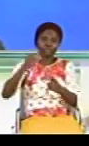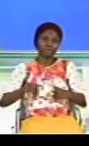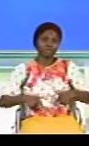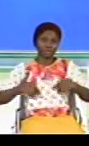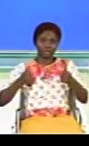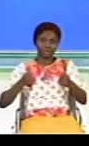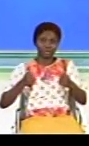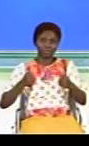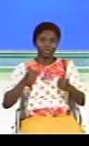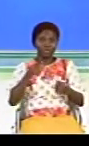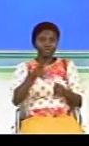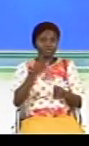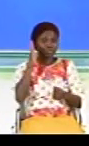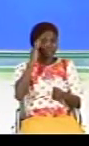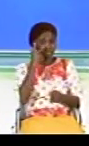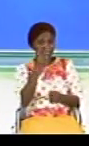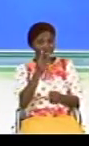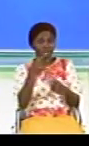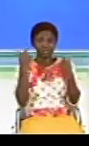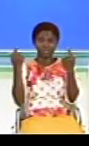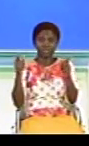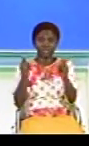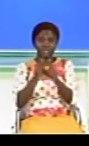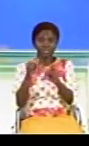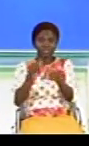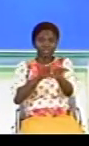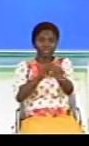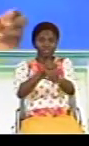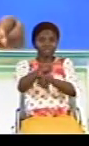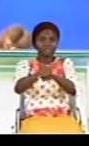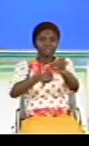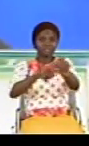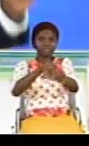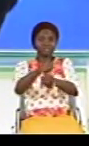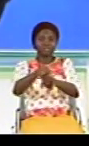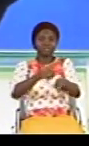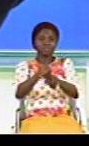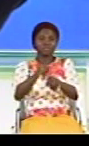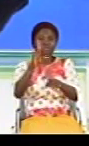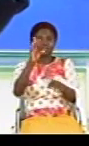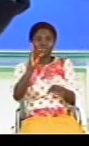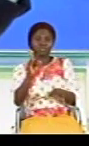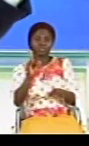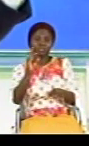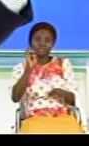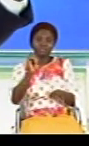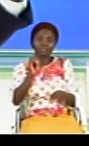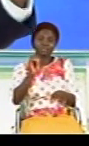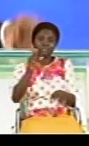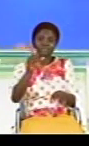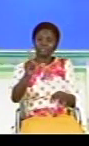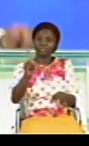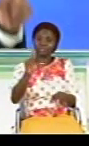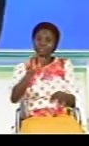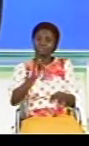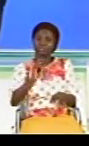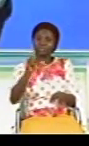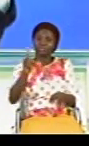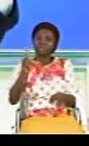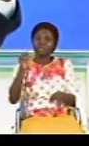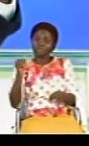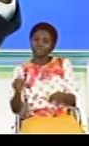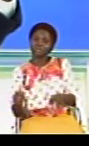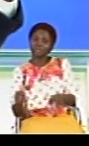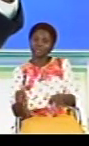as a deceptive Delilah, bent on destroying you, to take away your strength, to take away